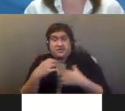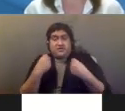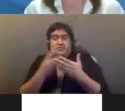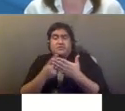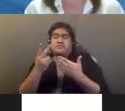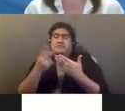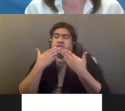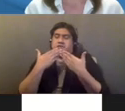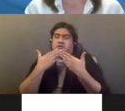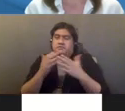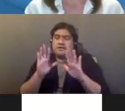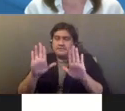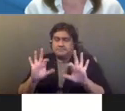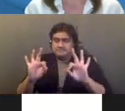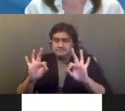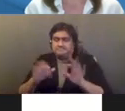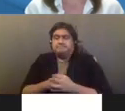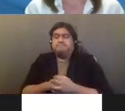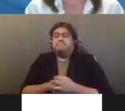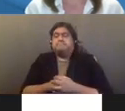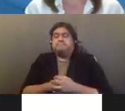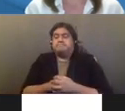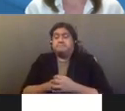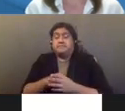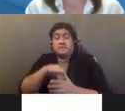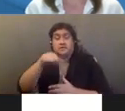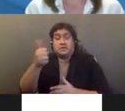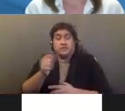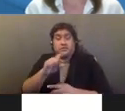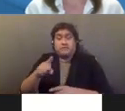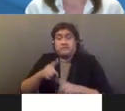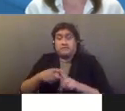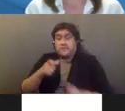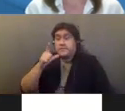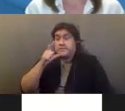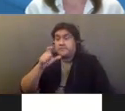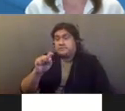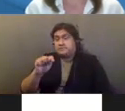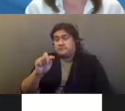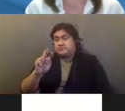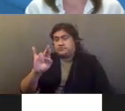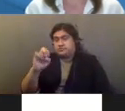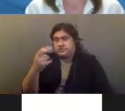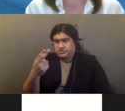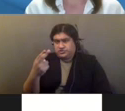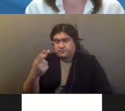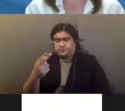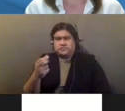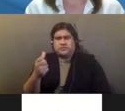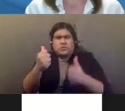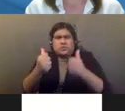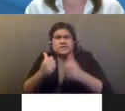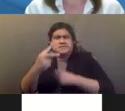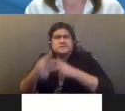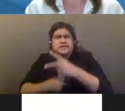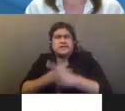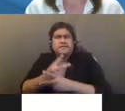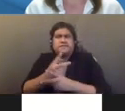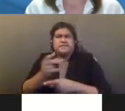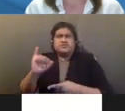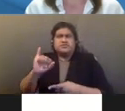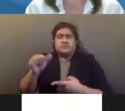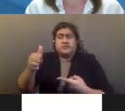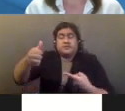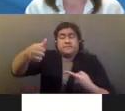much. Okay, another question from Trish. What type of insurance denial